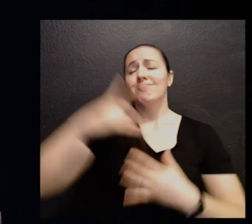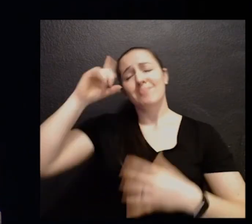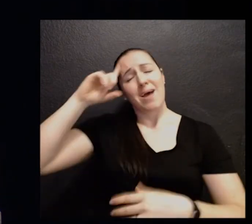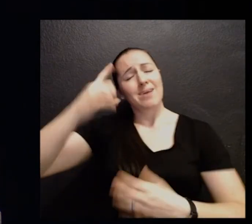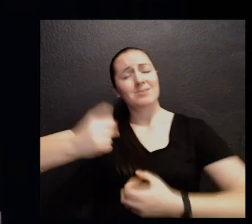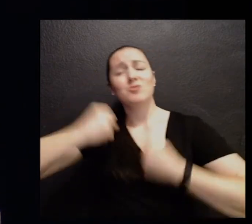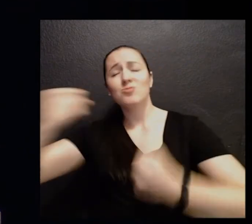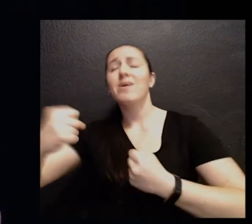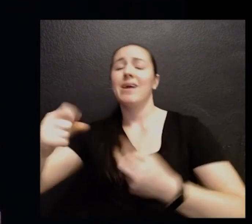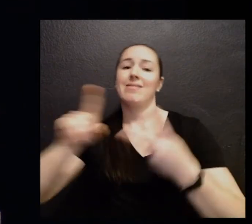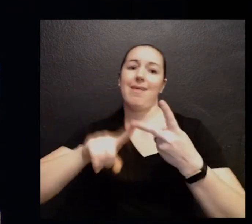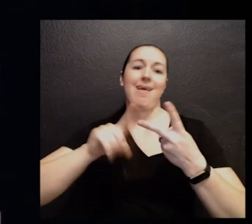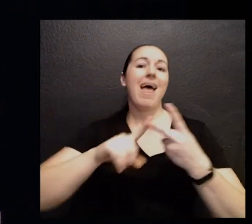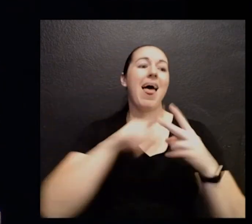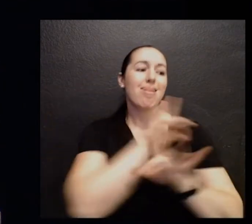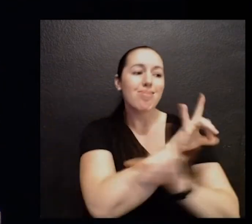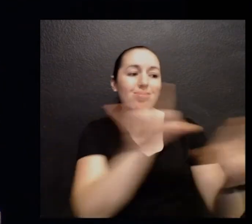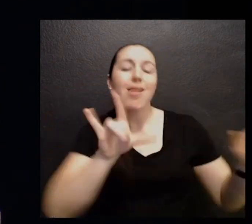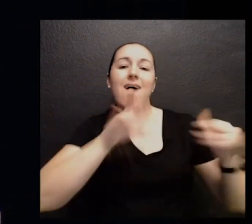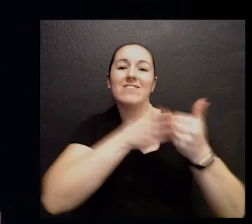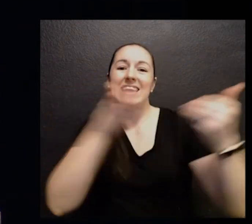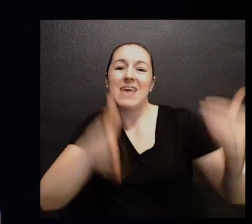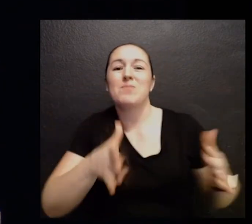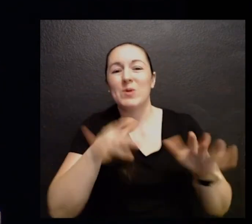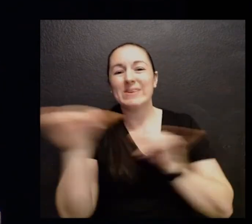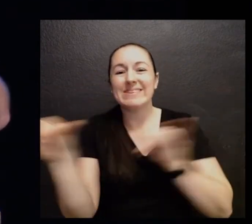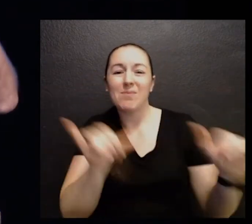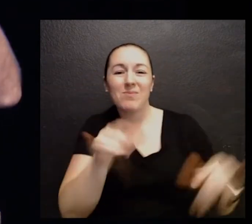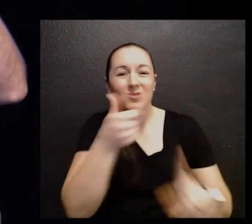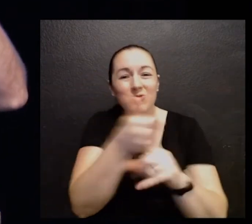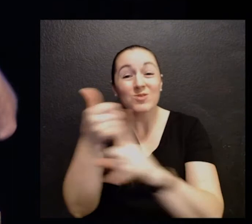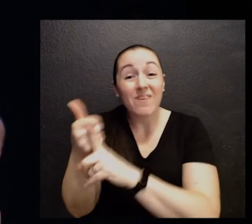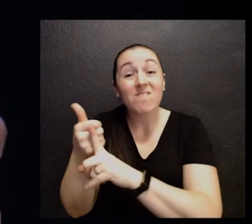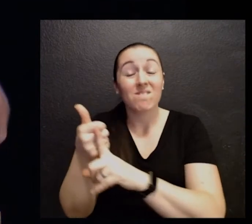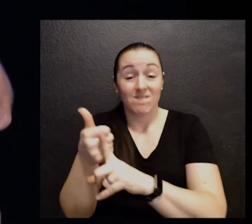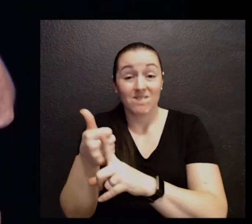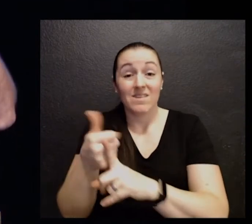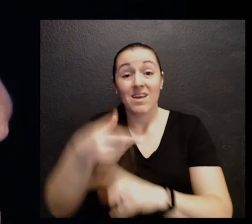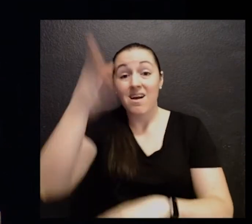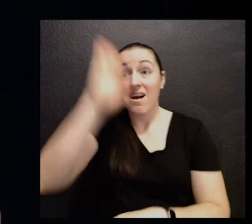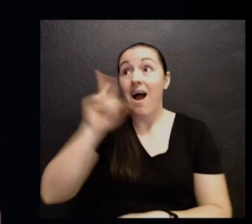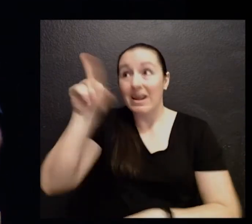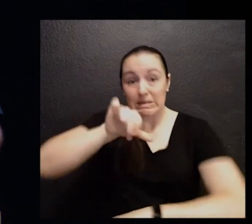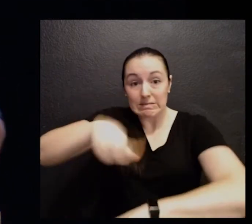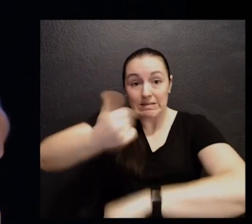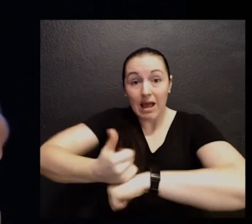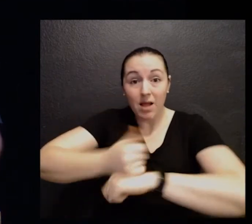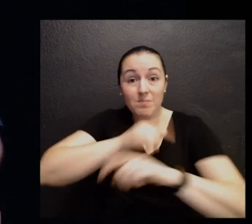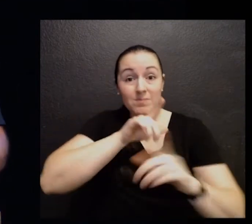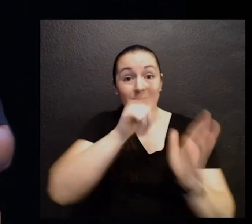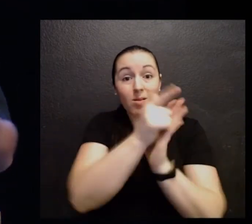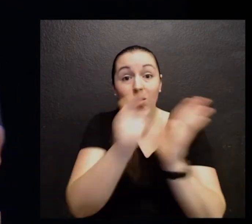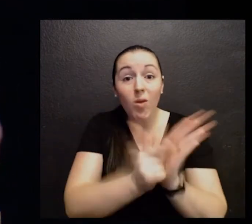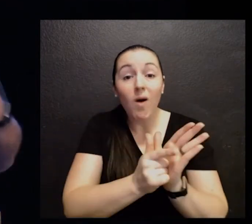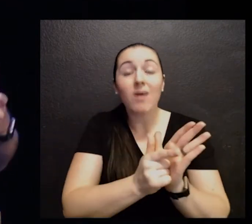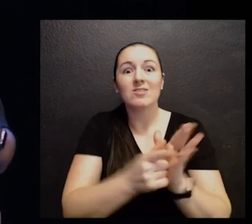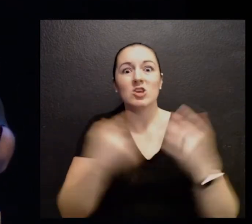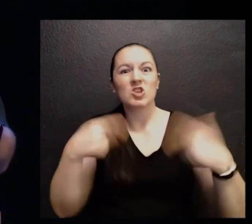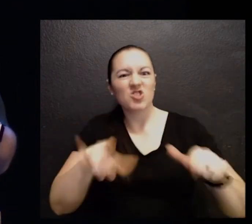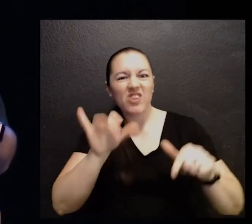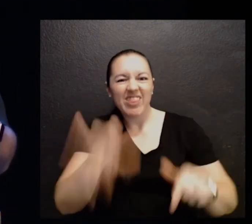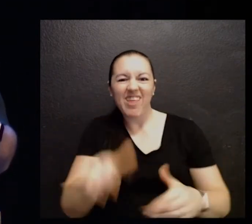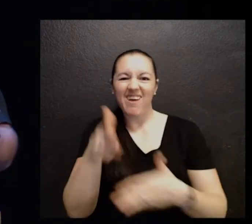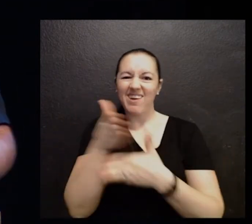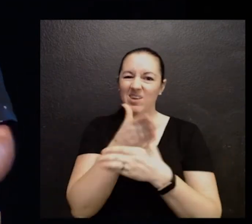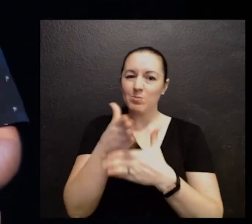yourself. You see, God established those laws in the middle, in the wilderness, in the